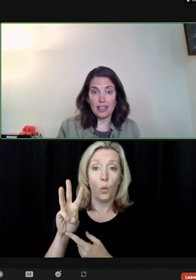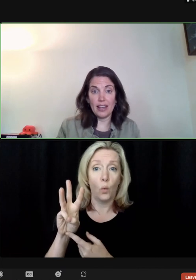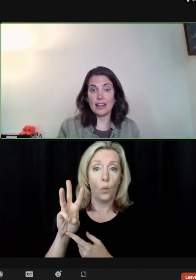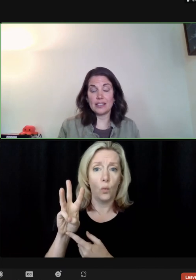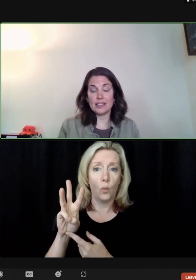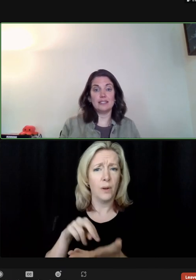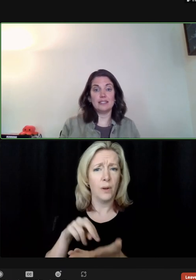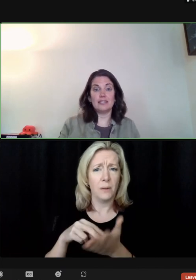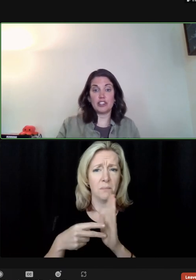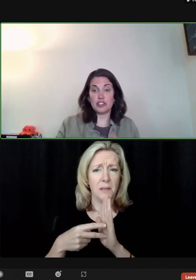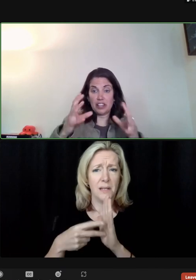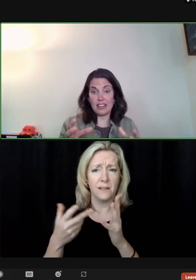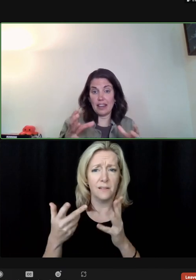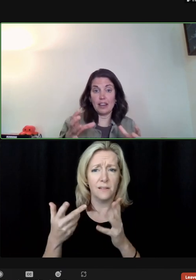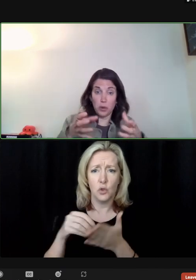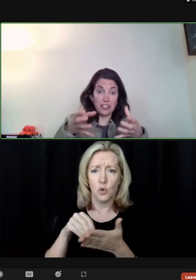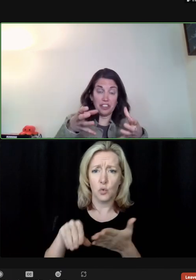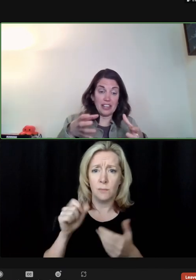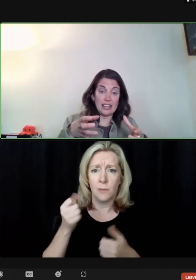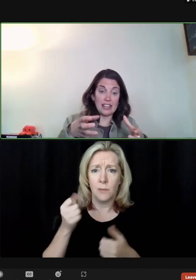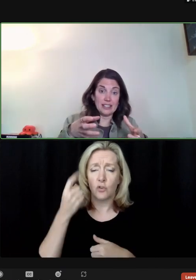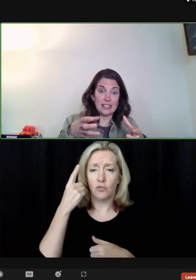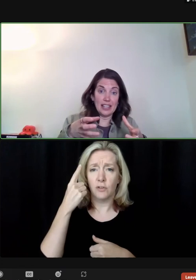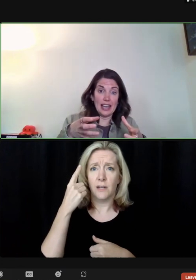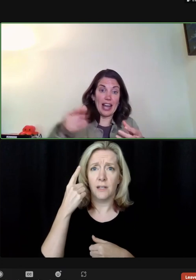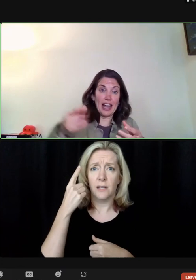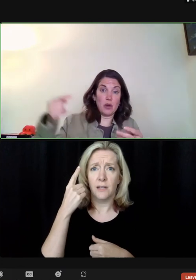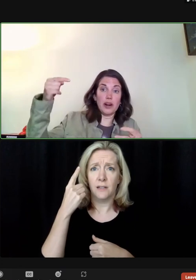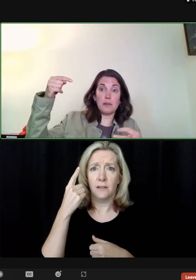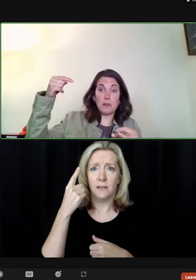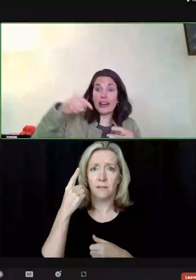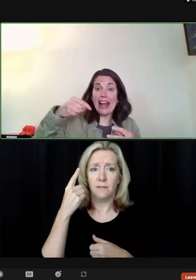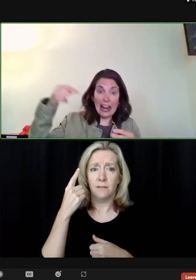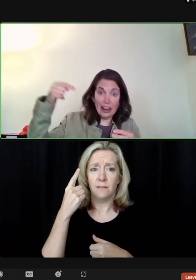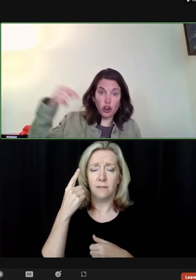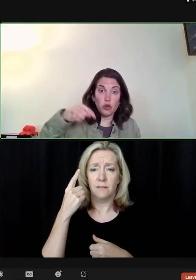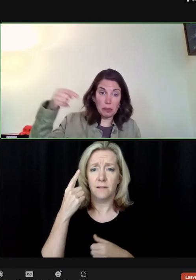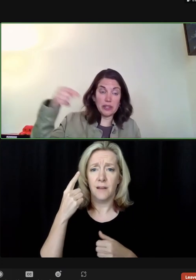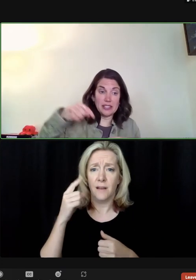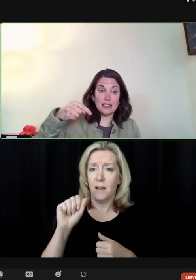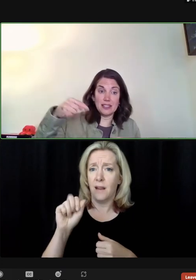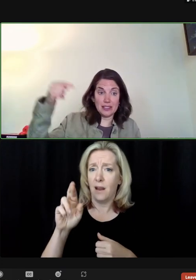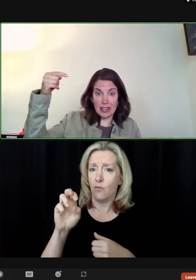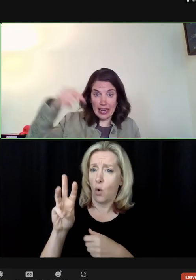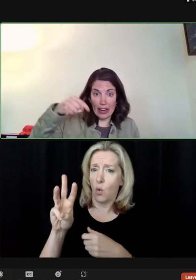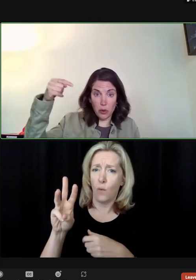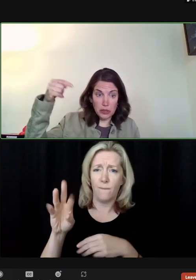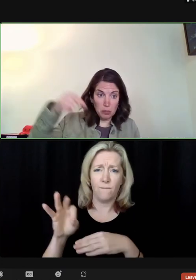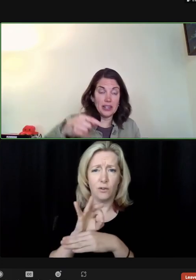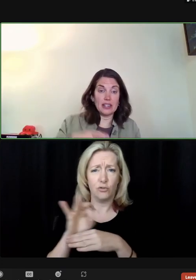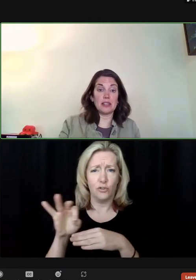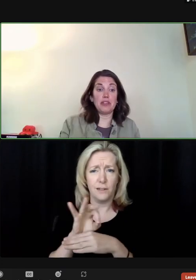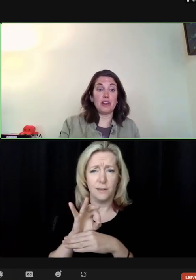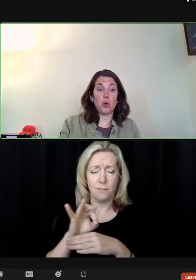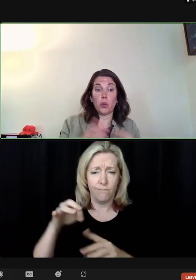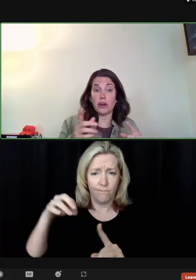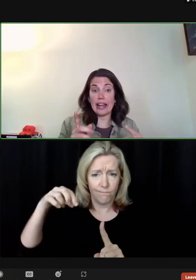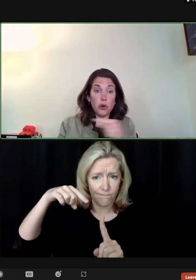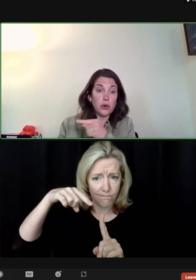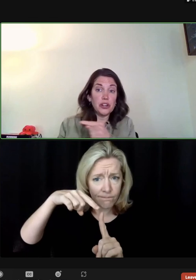know that there's a thing, what the thing is, and what an arrow represents, that an arrow is